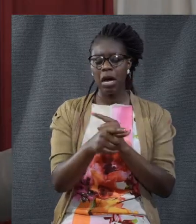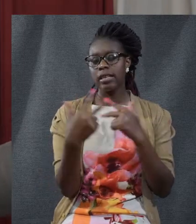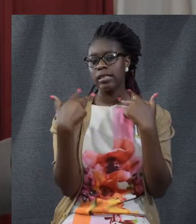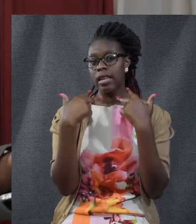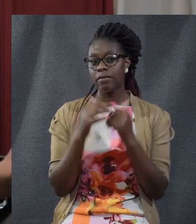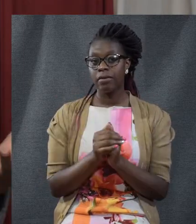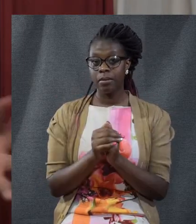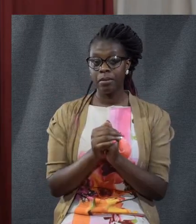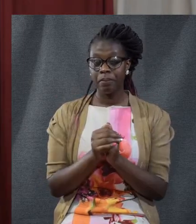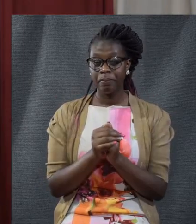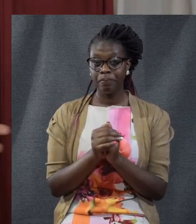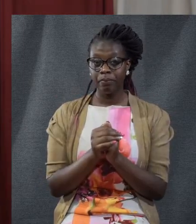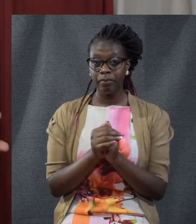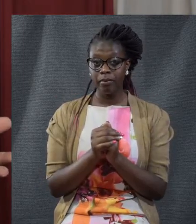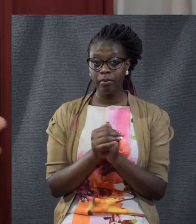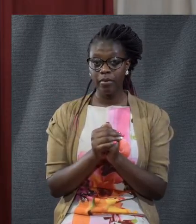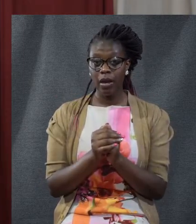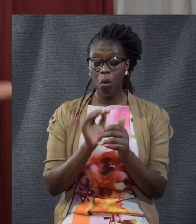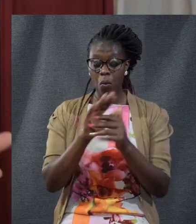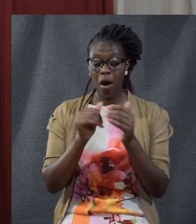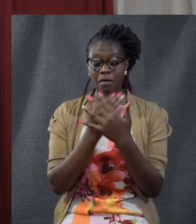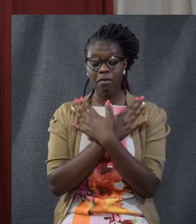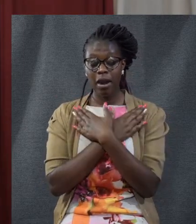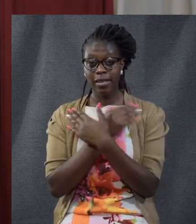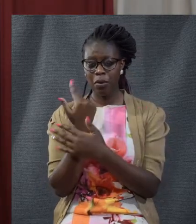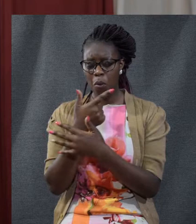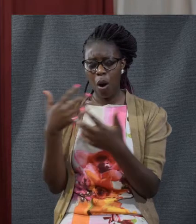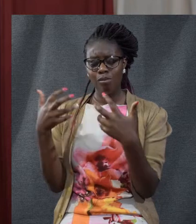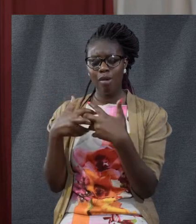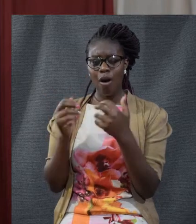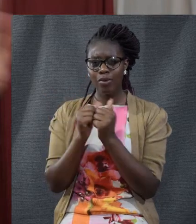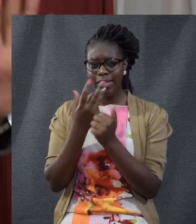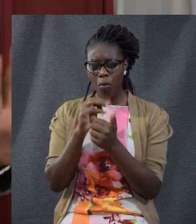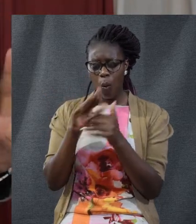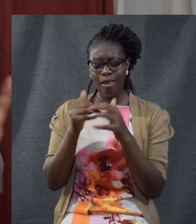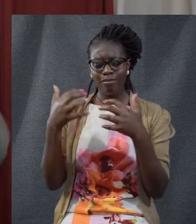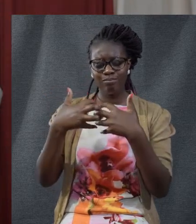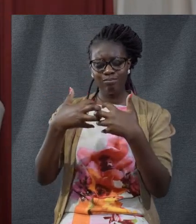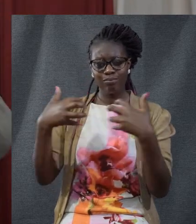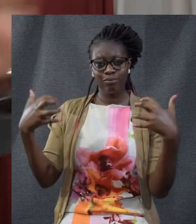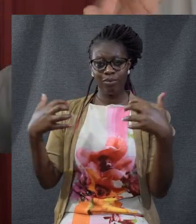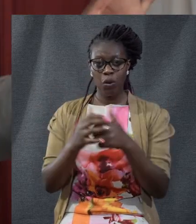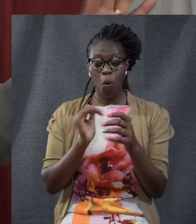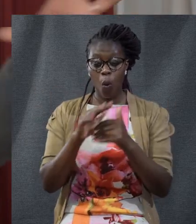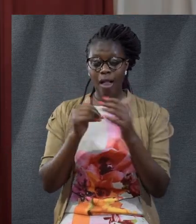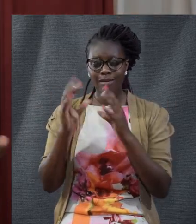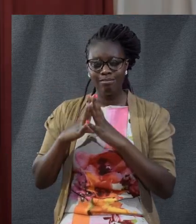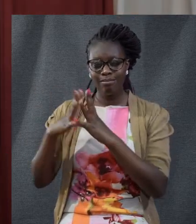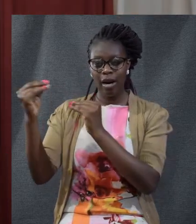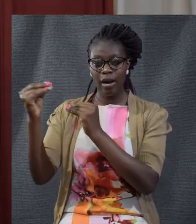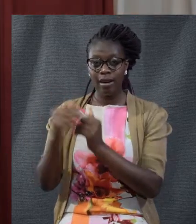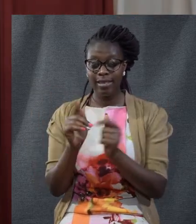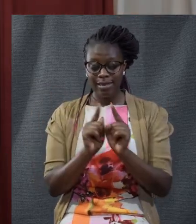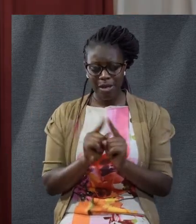slave, as a foreigner. His acquaintances and his friends who were intimate to him detested him. And they had all gone